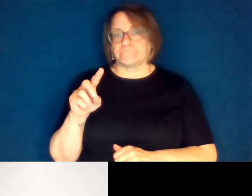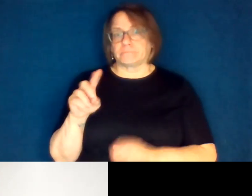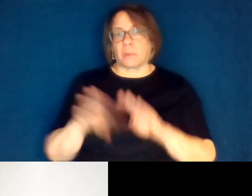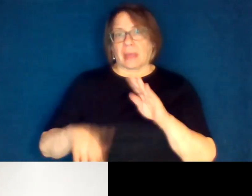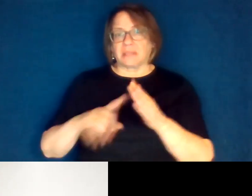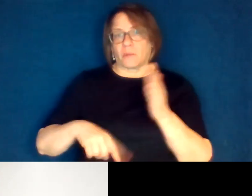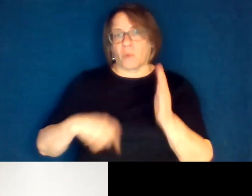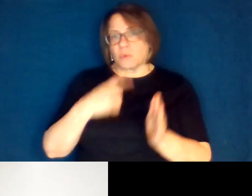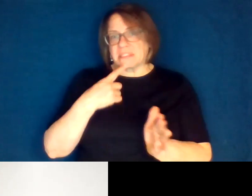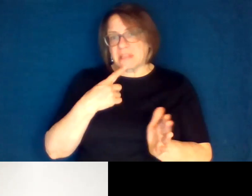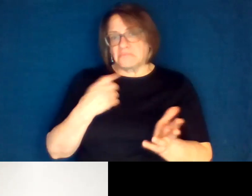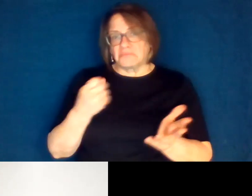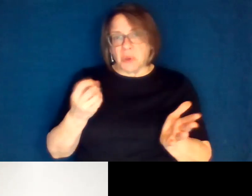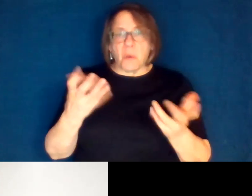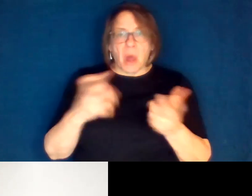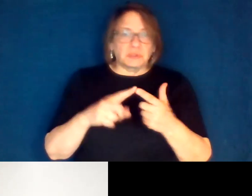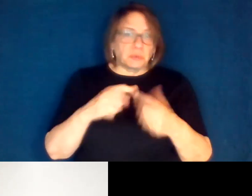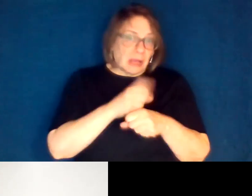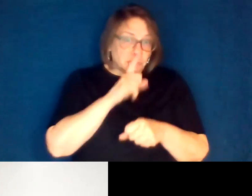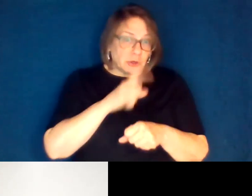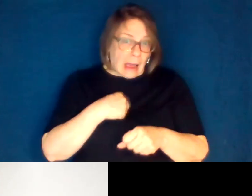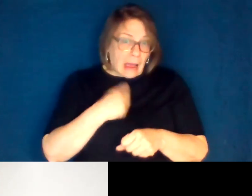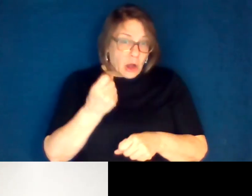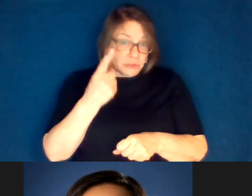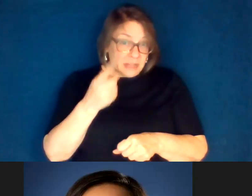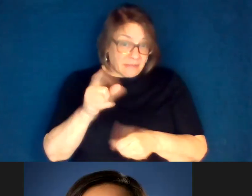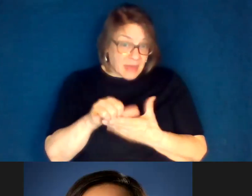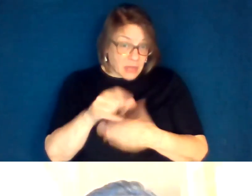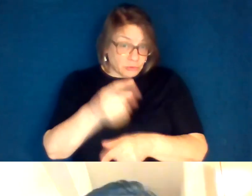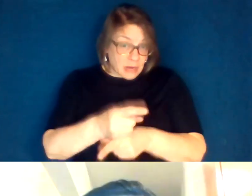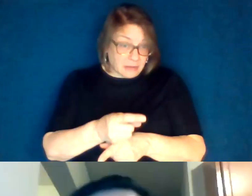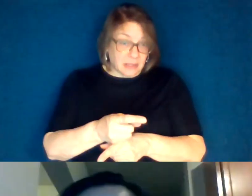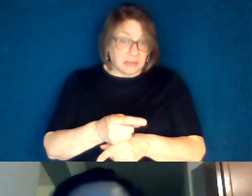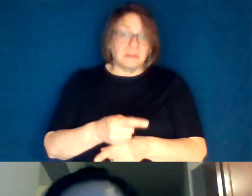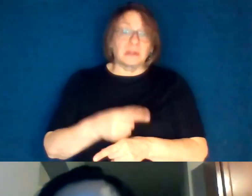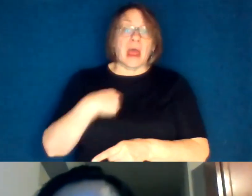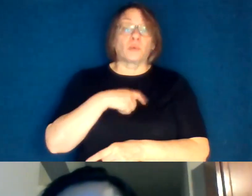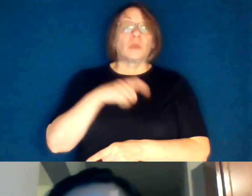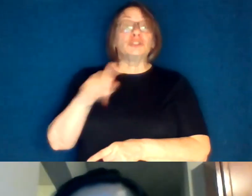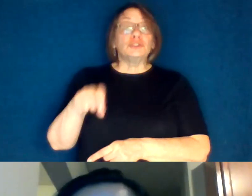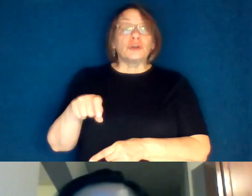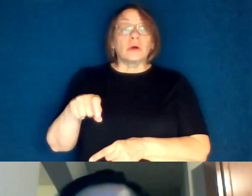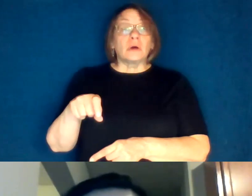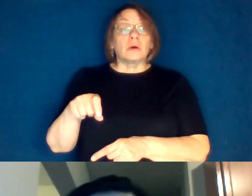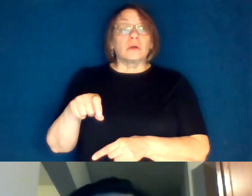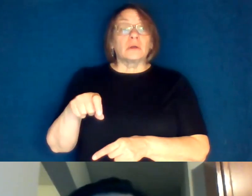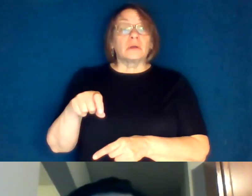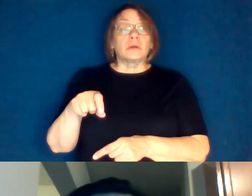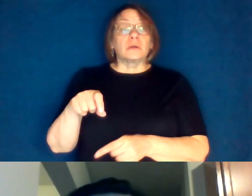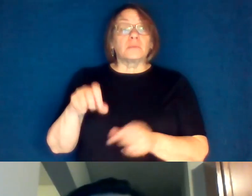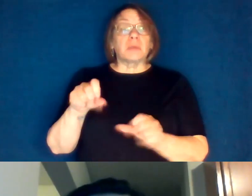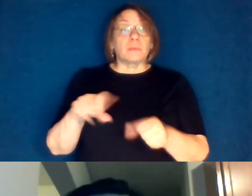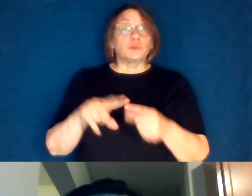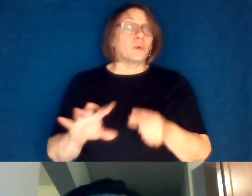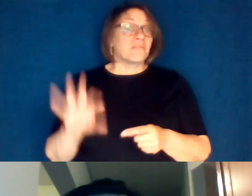being said. So I just wanted to make sure I'm understanding that correctly. And we should be able to have or be able to find